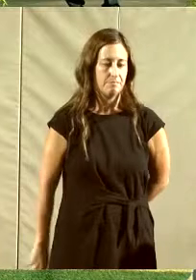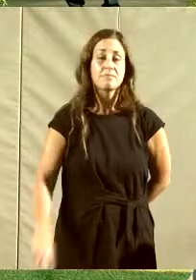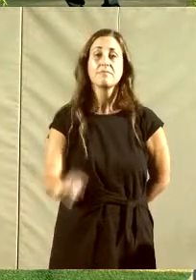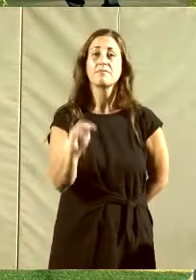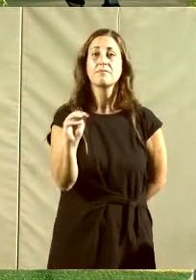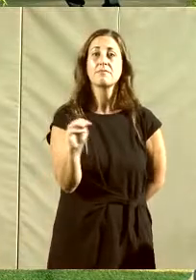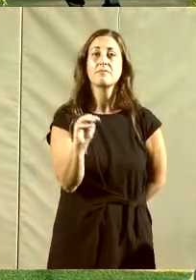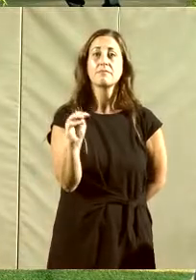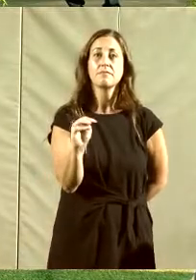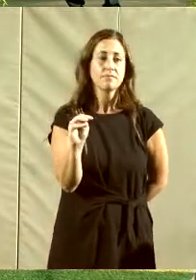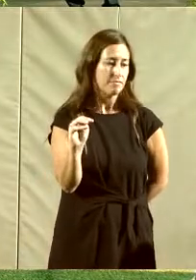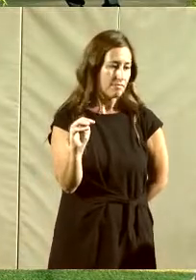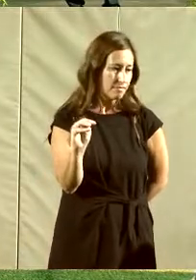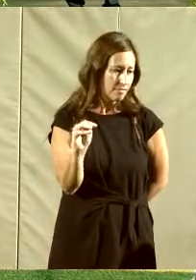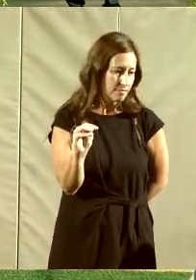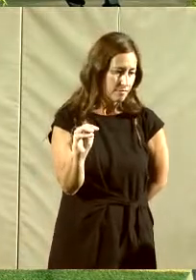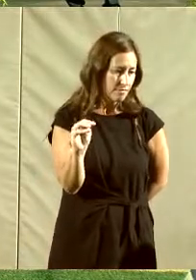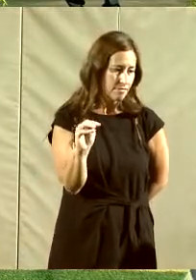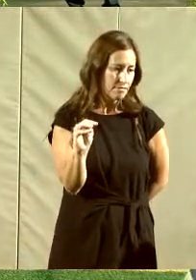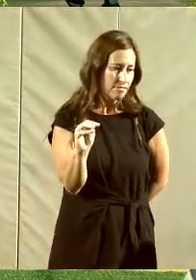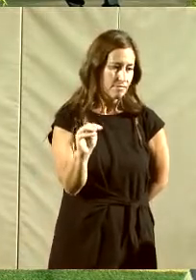Mackenzie Janique Kansa.